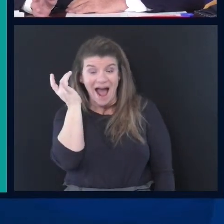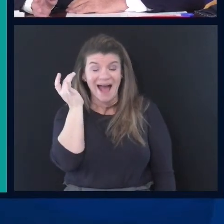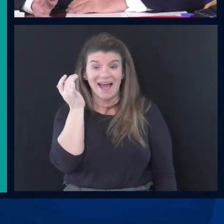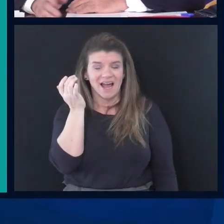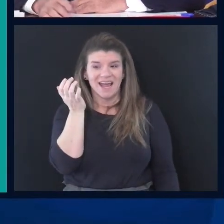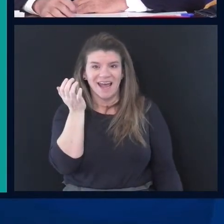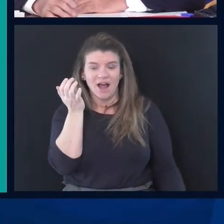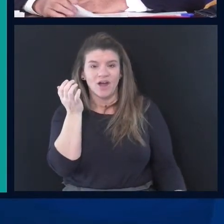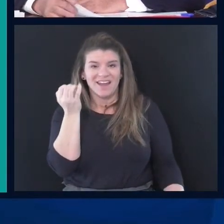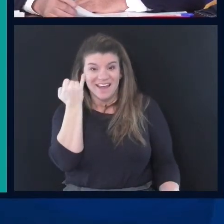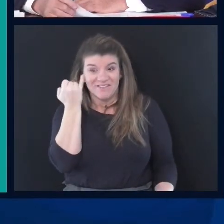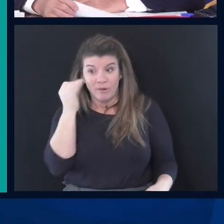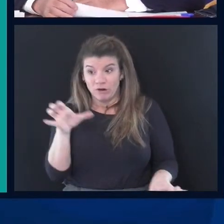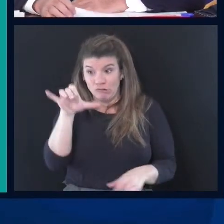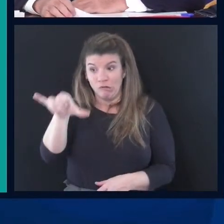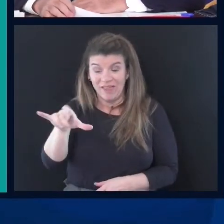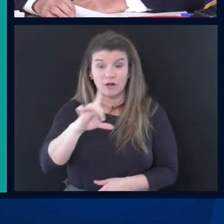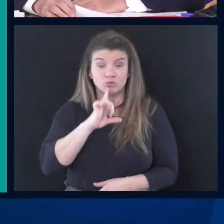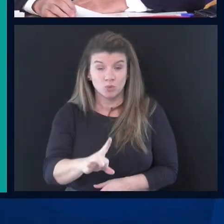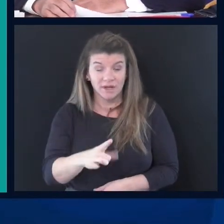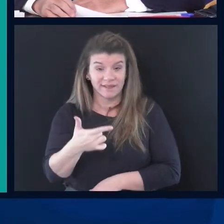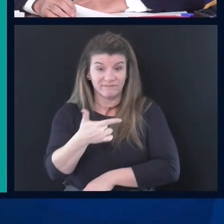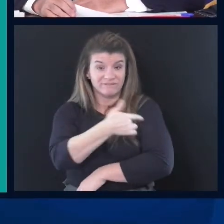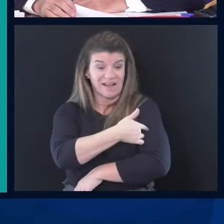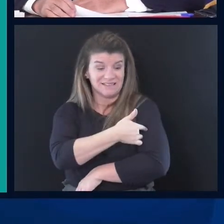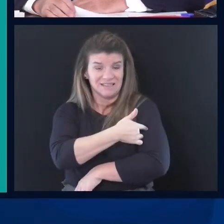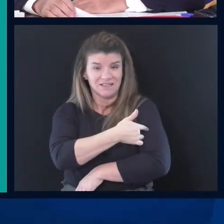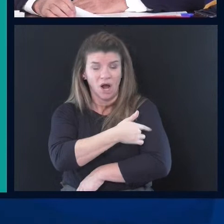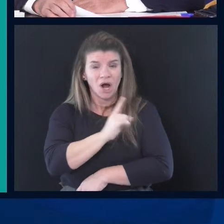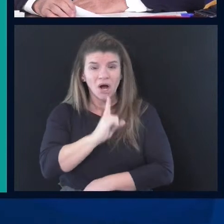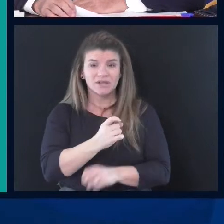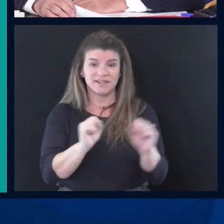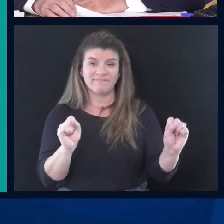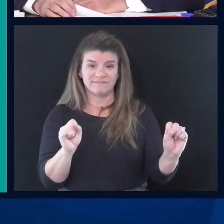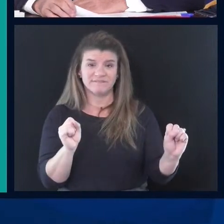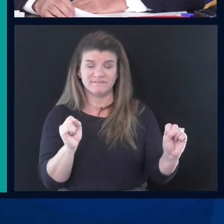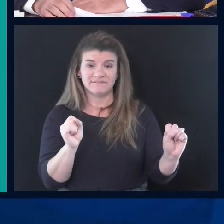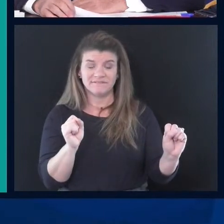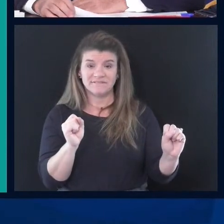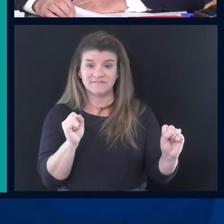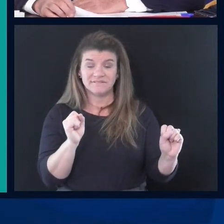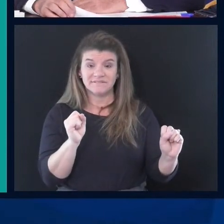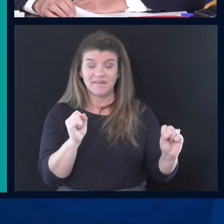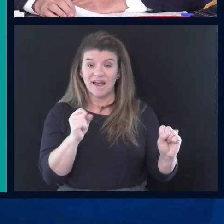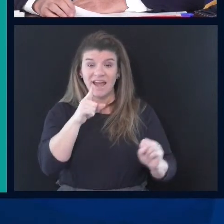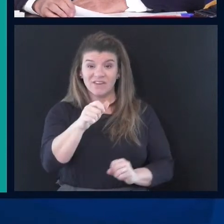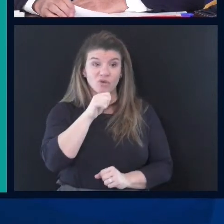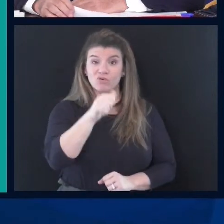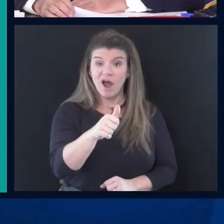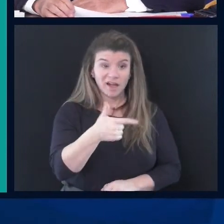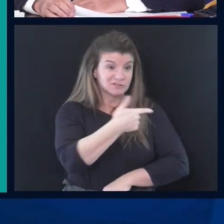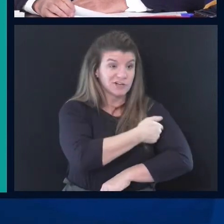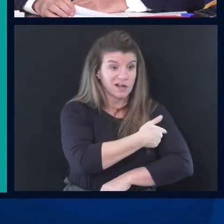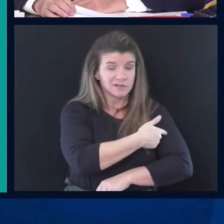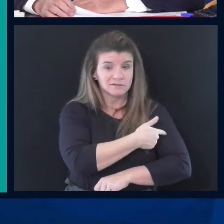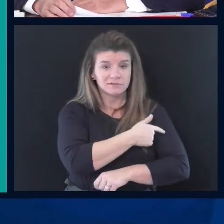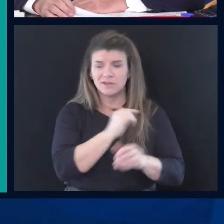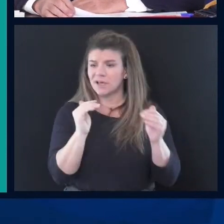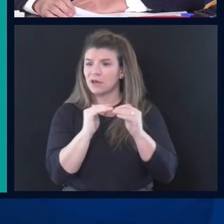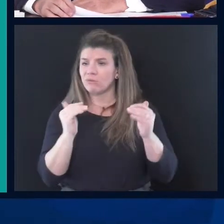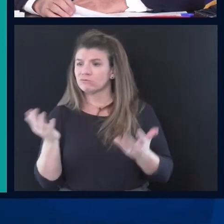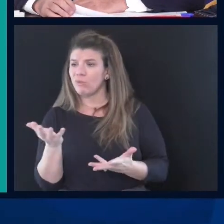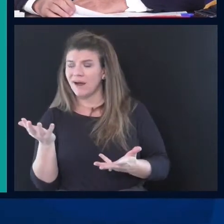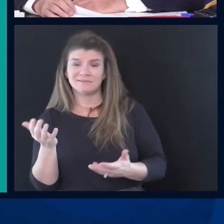it, because really and truly the vaccines are proven to be safe, and the alternative is not good. It's just not